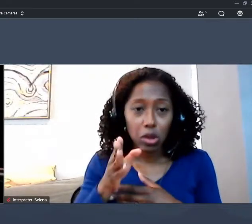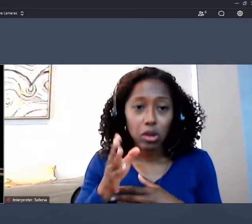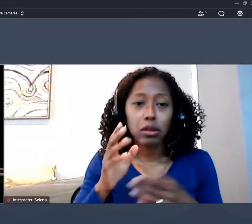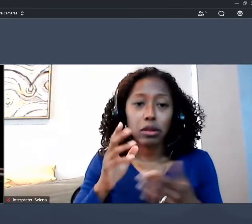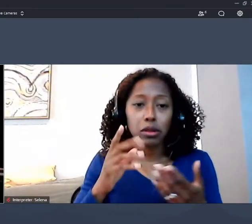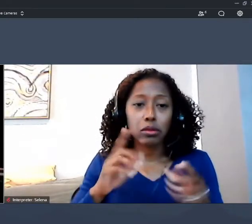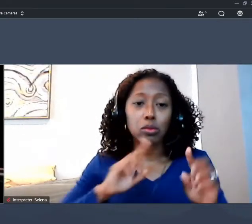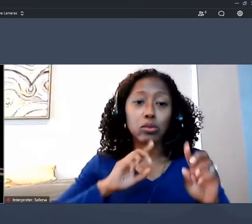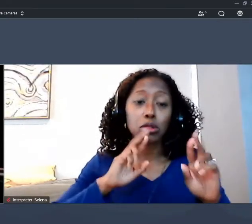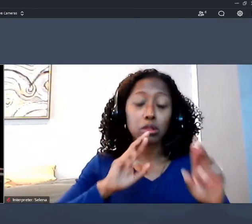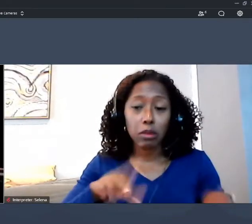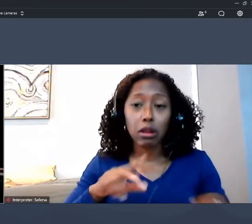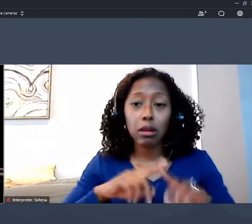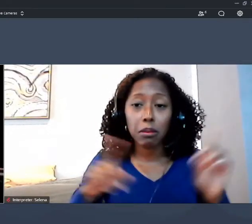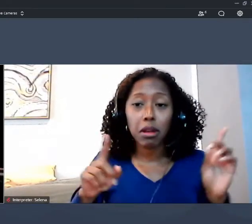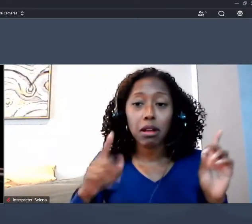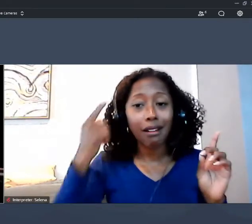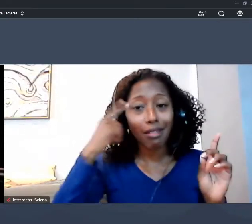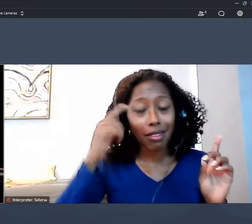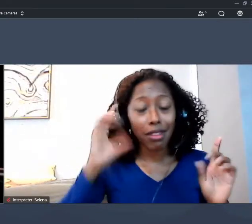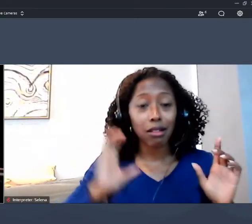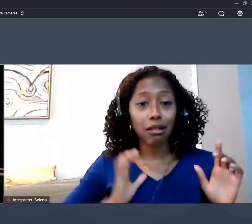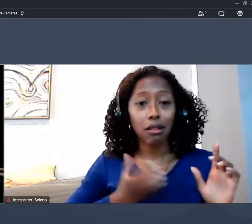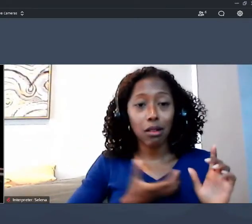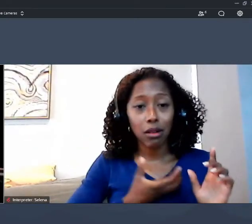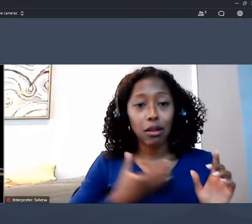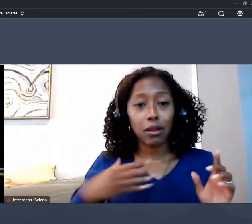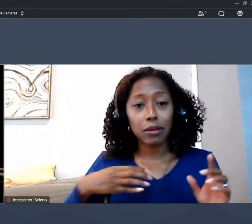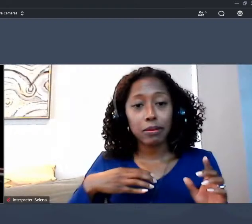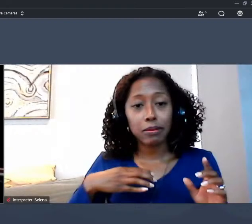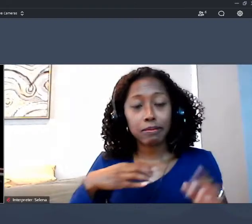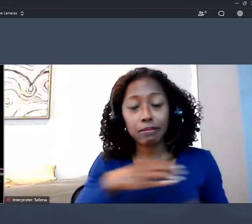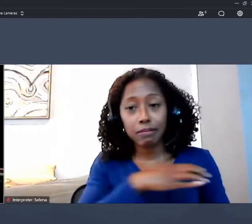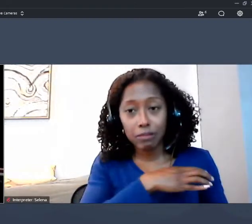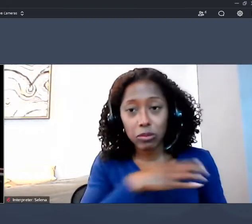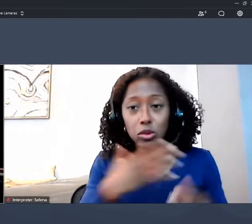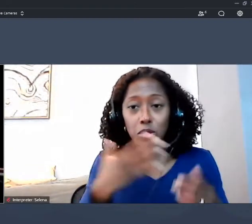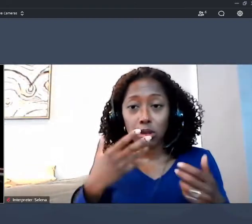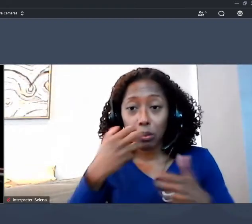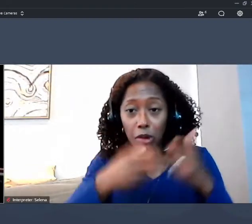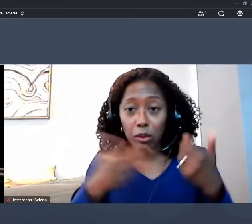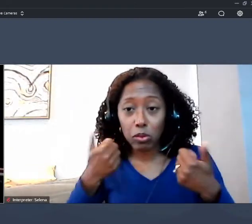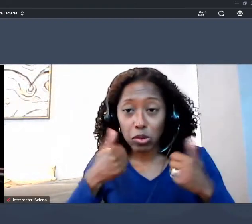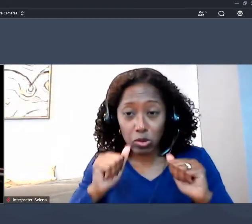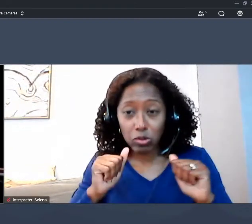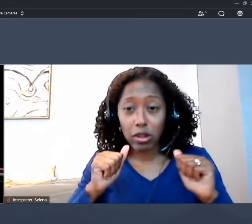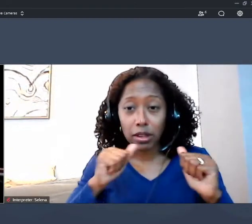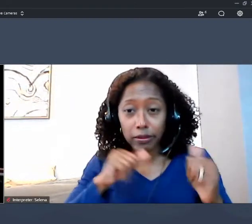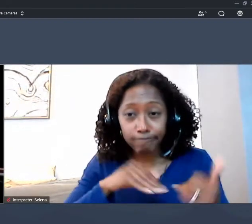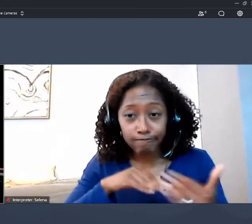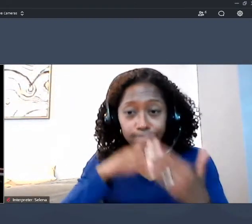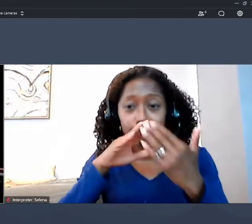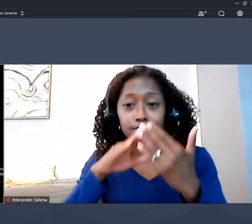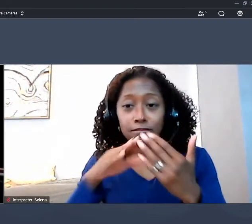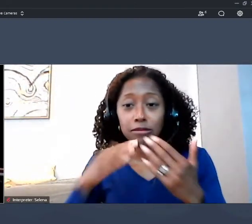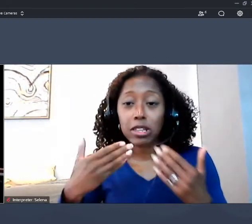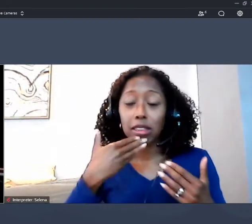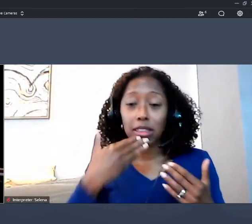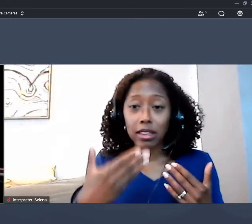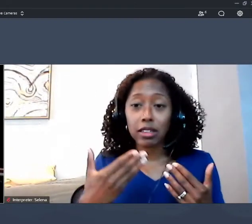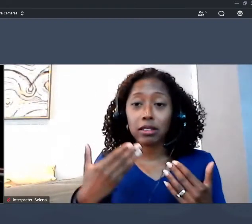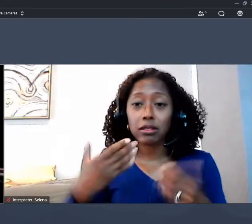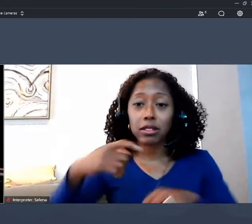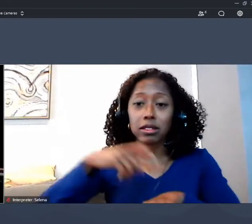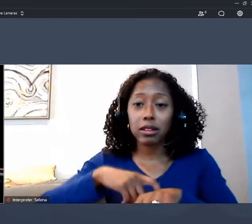genuine effort by this body and the sponsors in trying to address that. And I just want to take the time to, stand this aside from